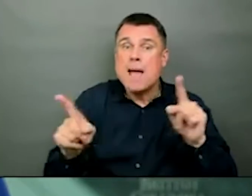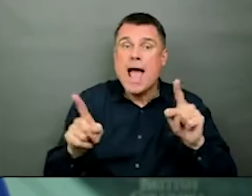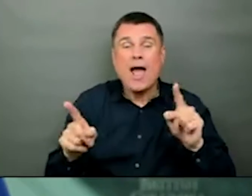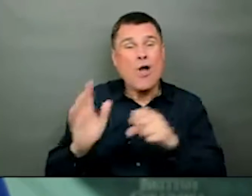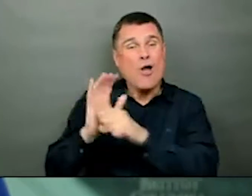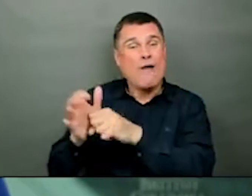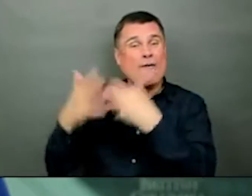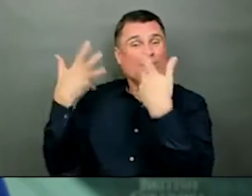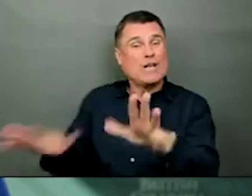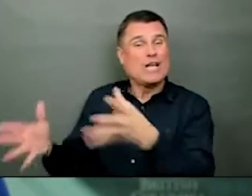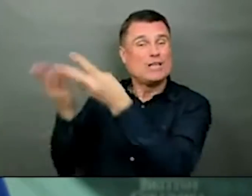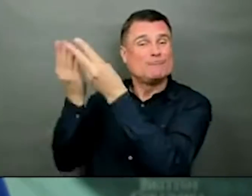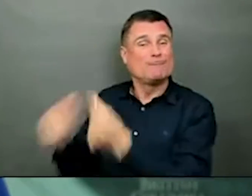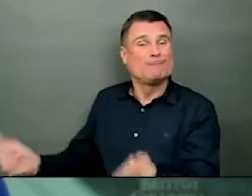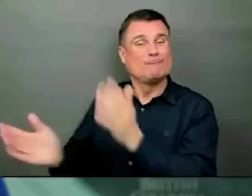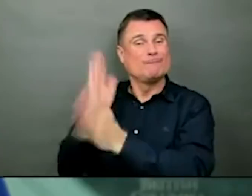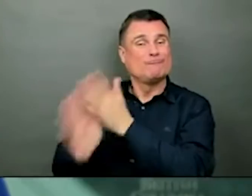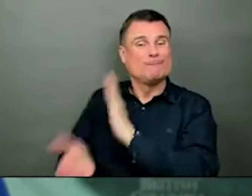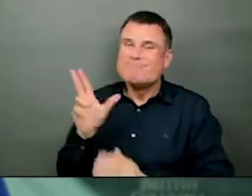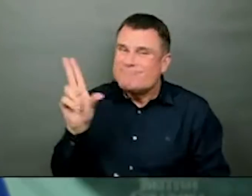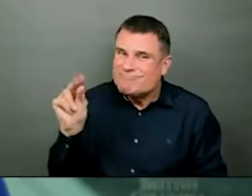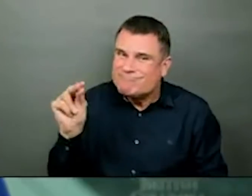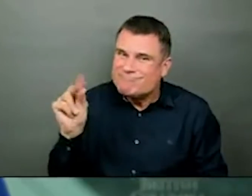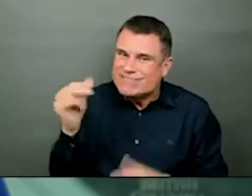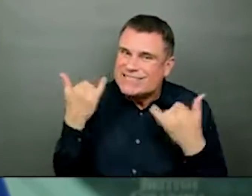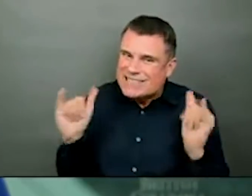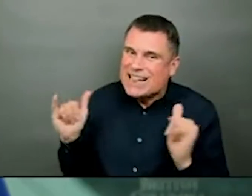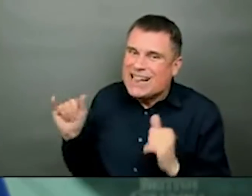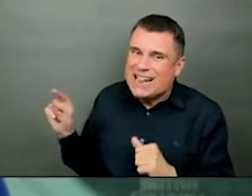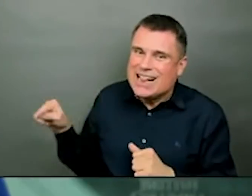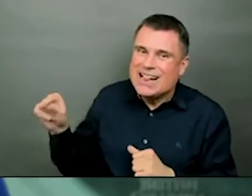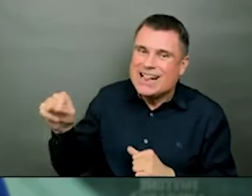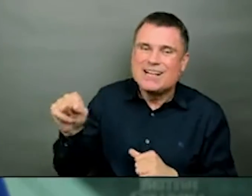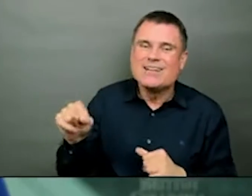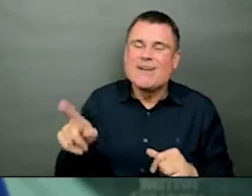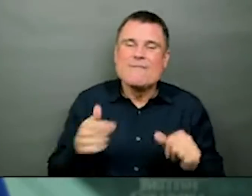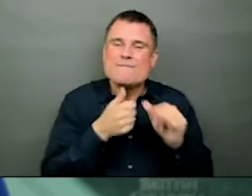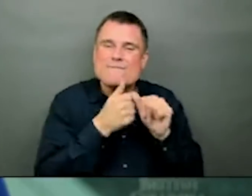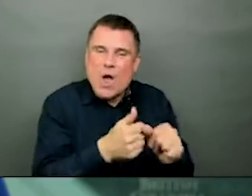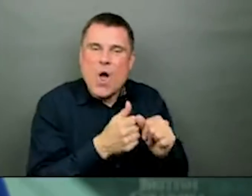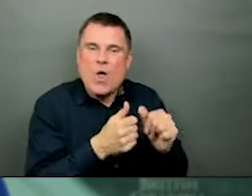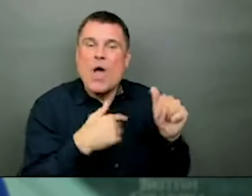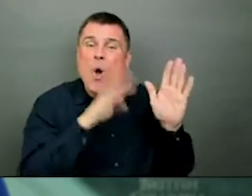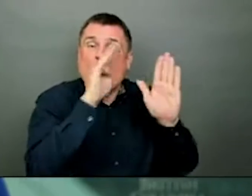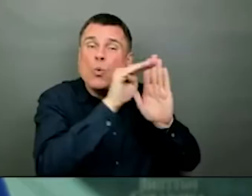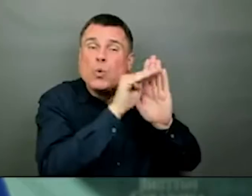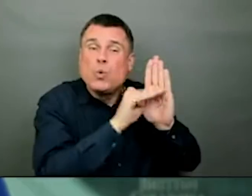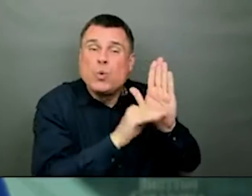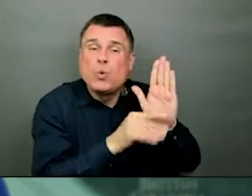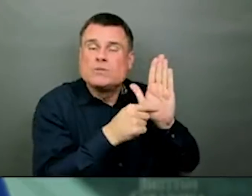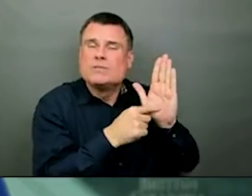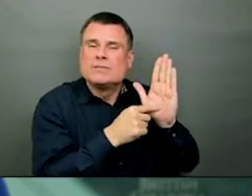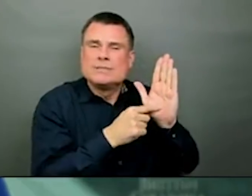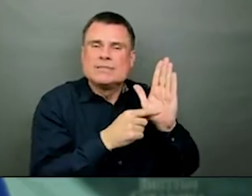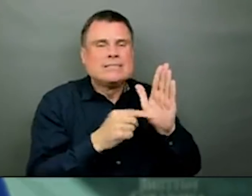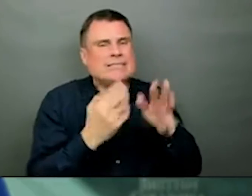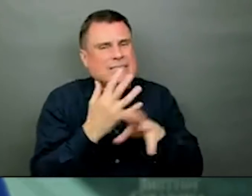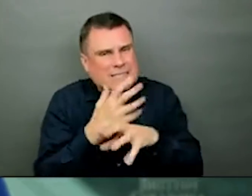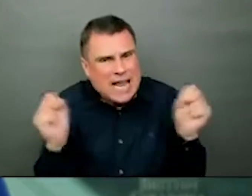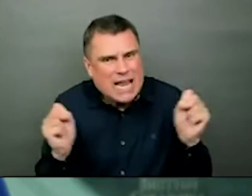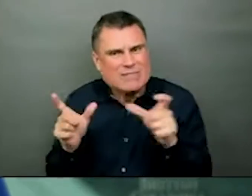using the skills we've been taught to stop the spread, is key to our pandemic effort. And it tells those delivering our vaccines that